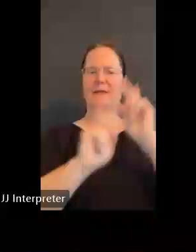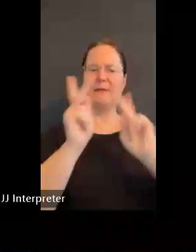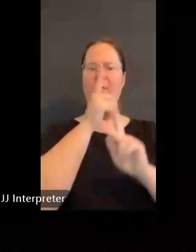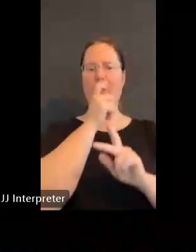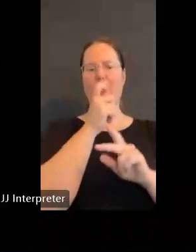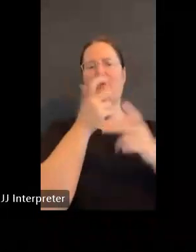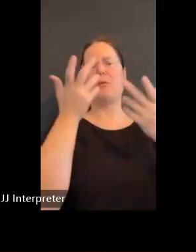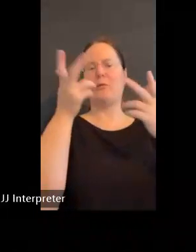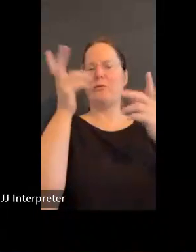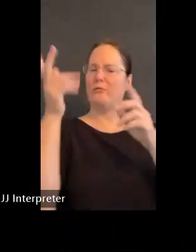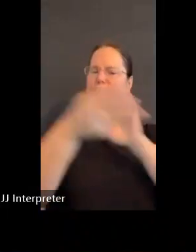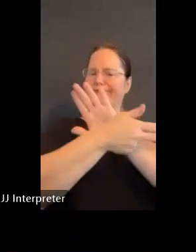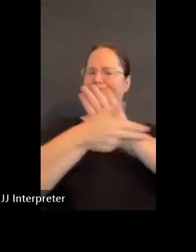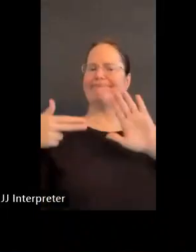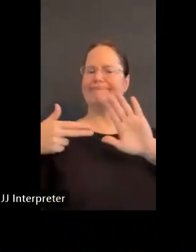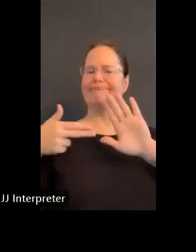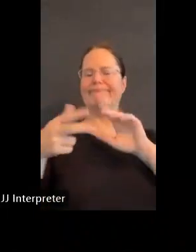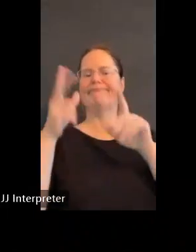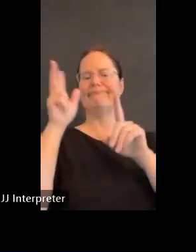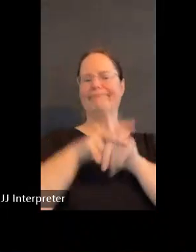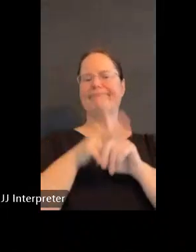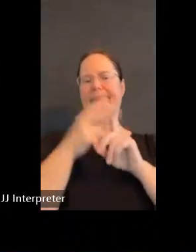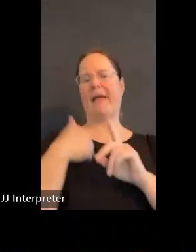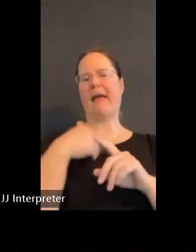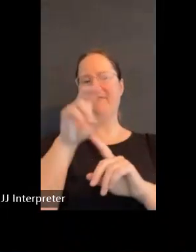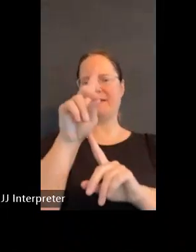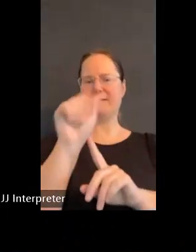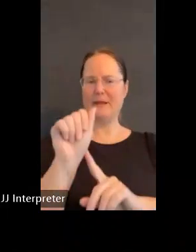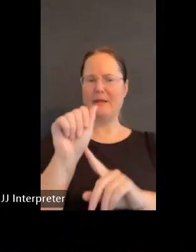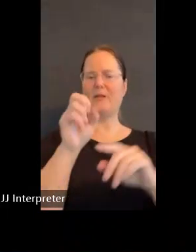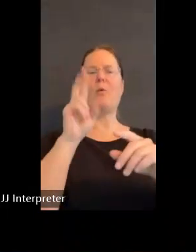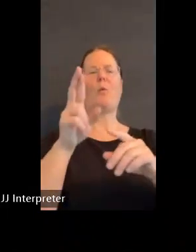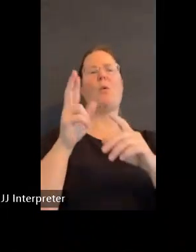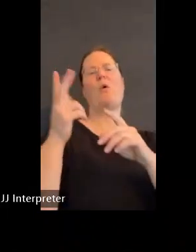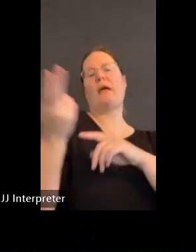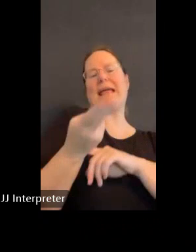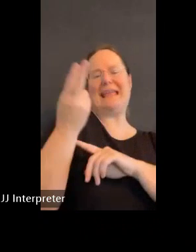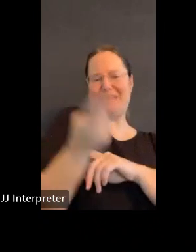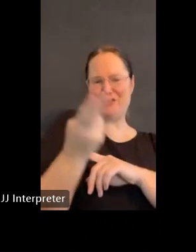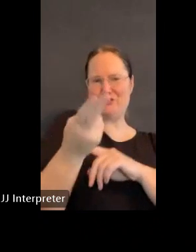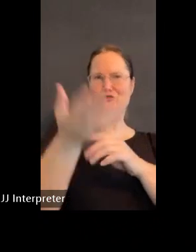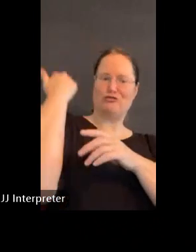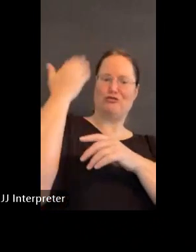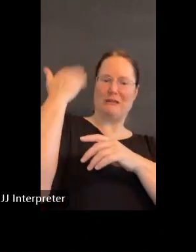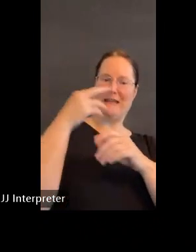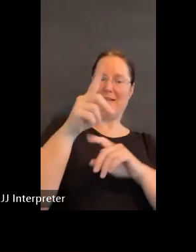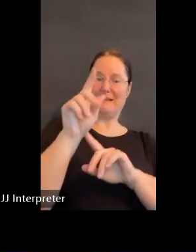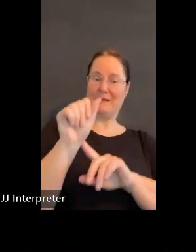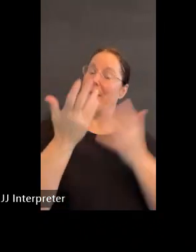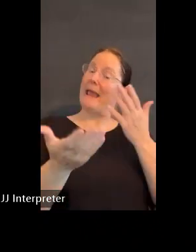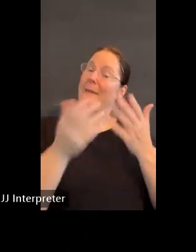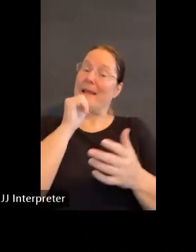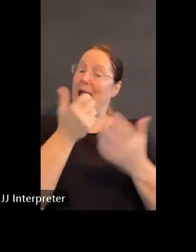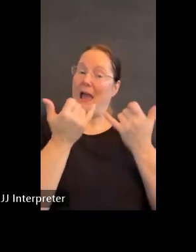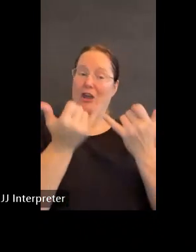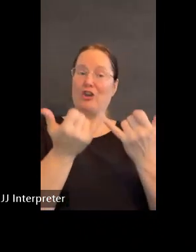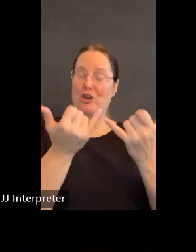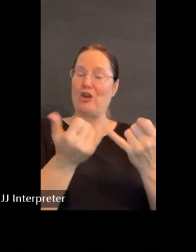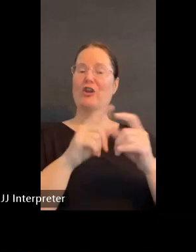those who are regarded as having a disability. So this is important because someone may not currently have a disability